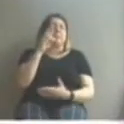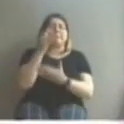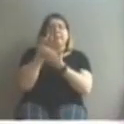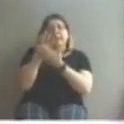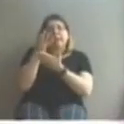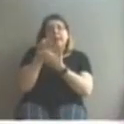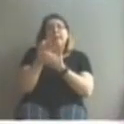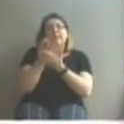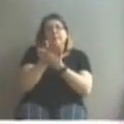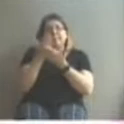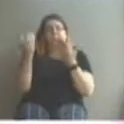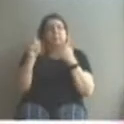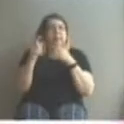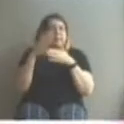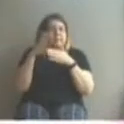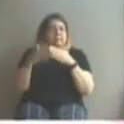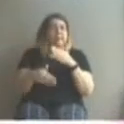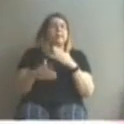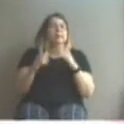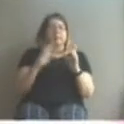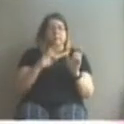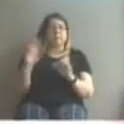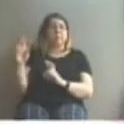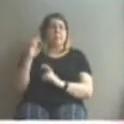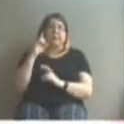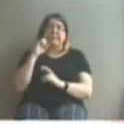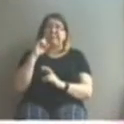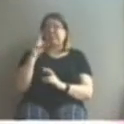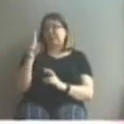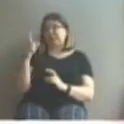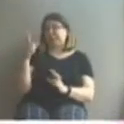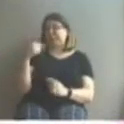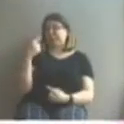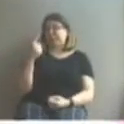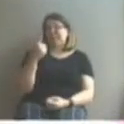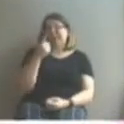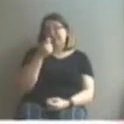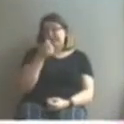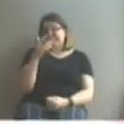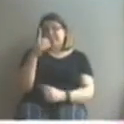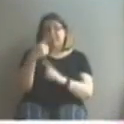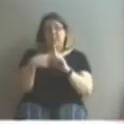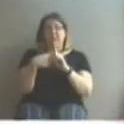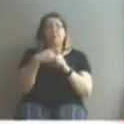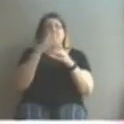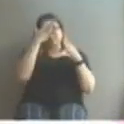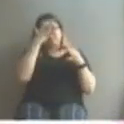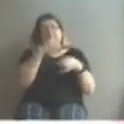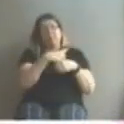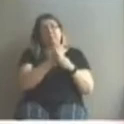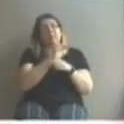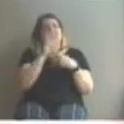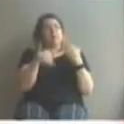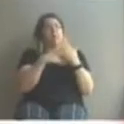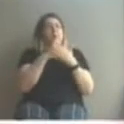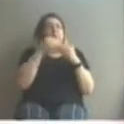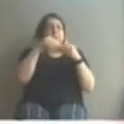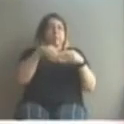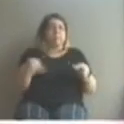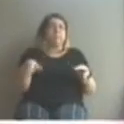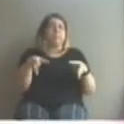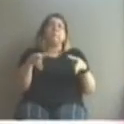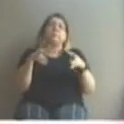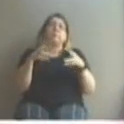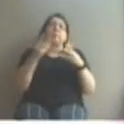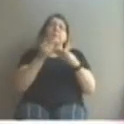financing editing that needed to be done. It's been ready for at least a few months to come forward. The decision was made that all organizational charts would come